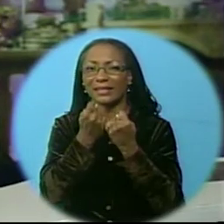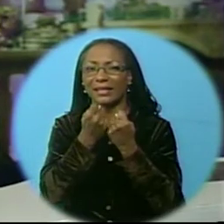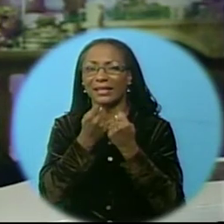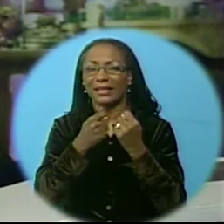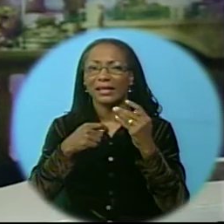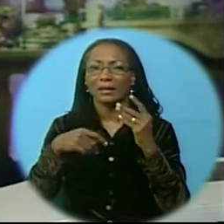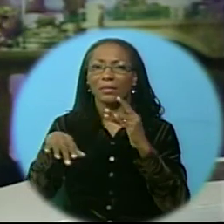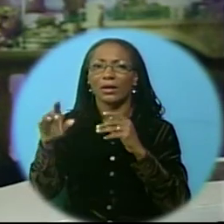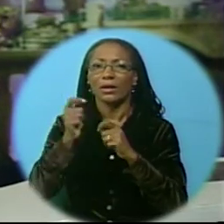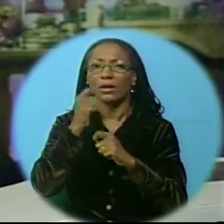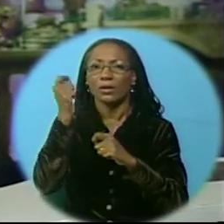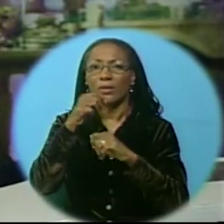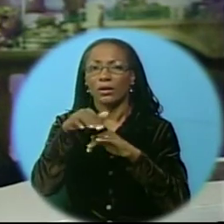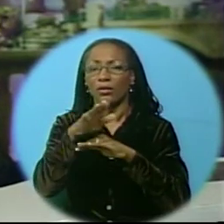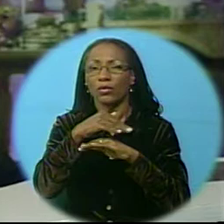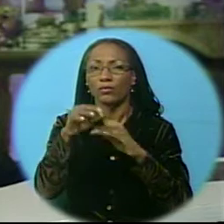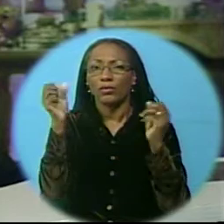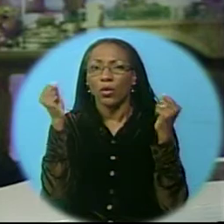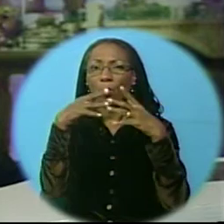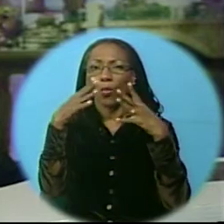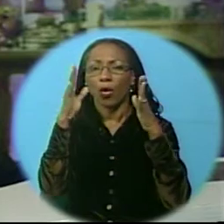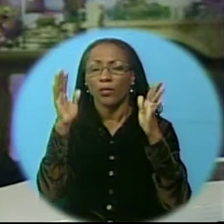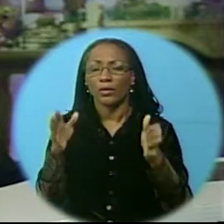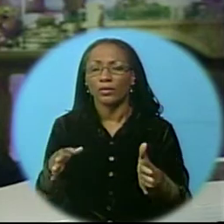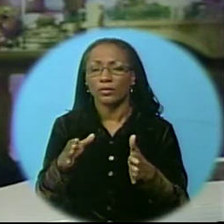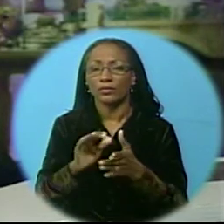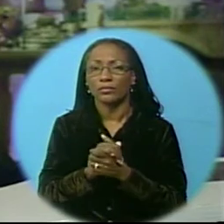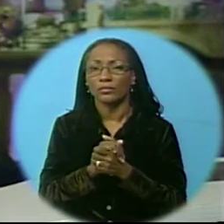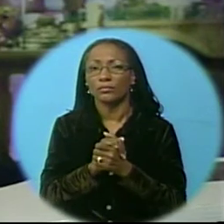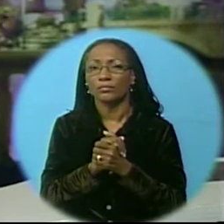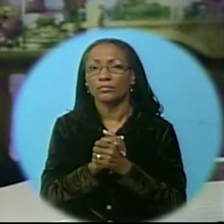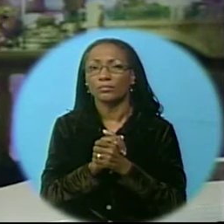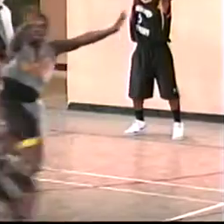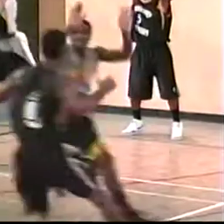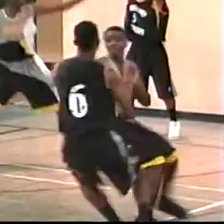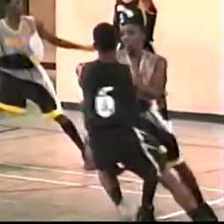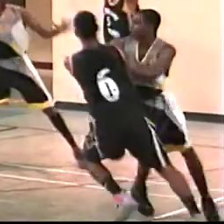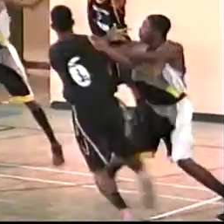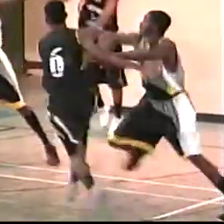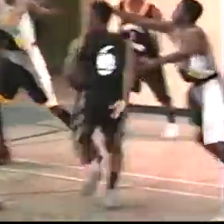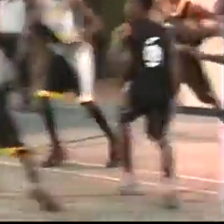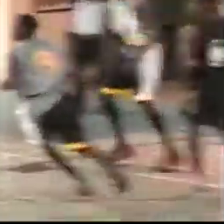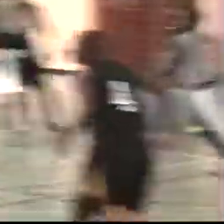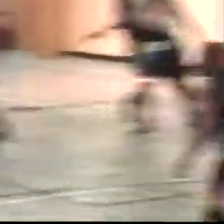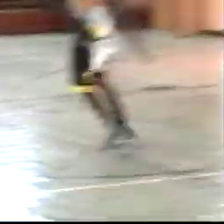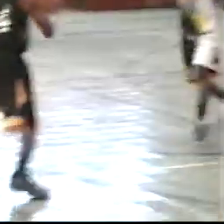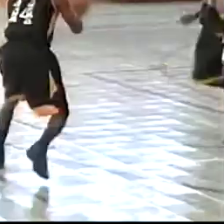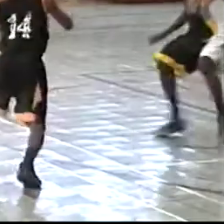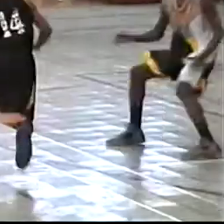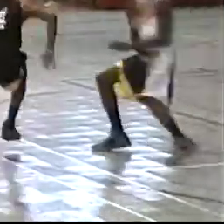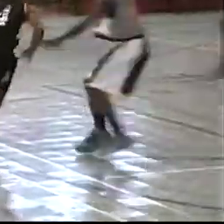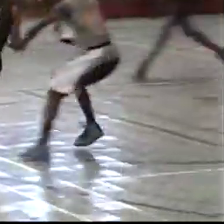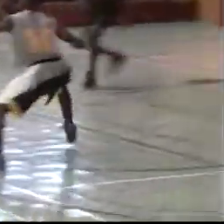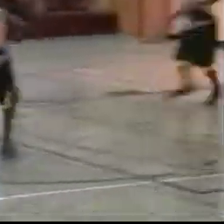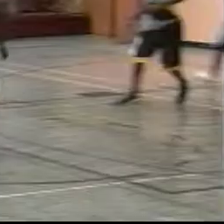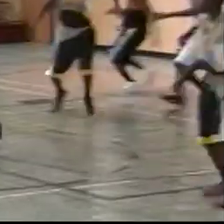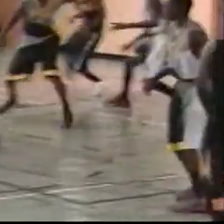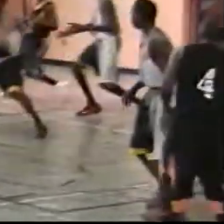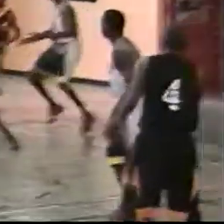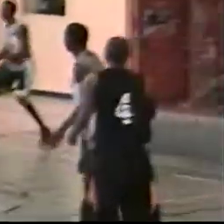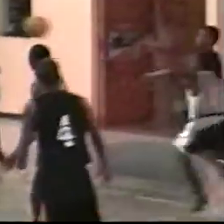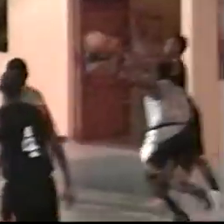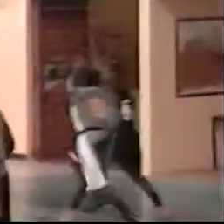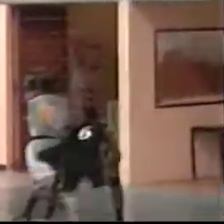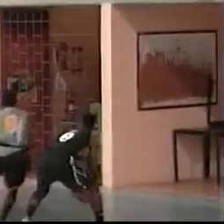a 4-point margin. CBC's Damian Best reports. Warriors in all over black against Waterford